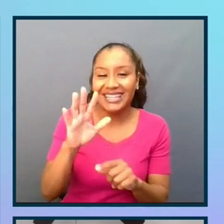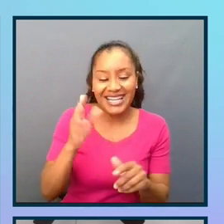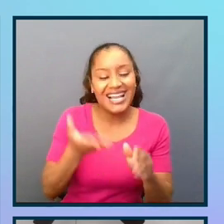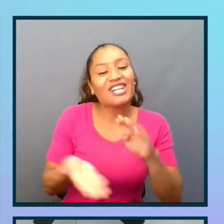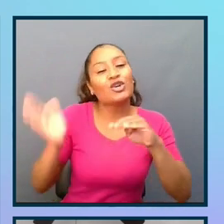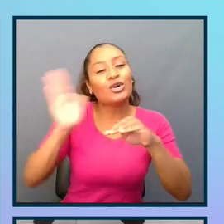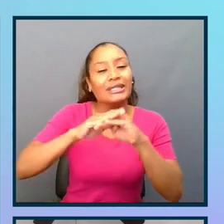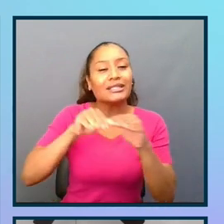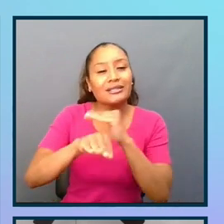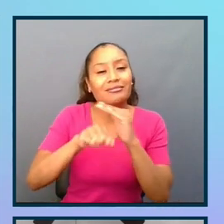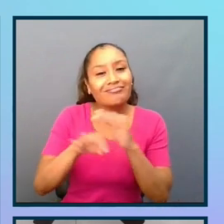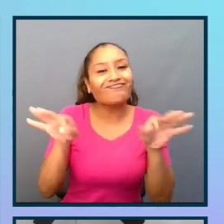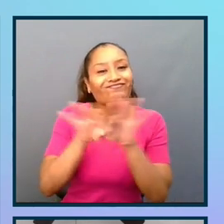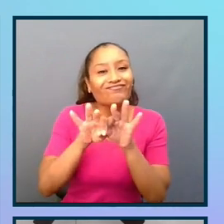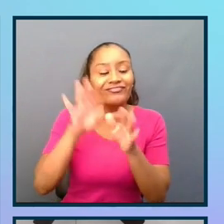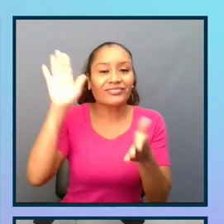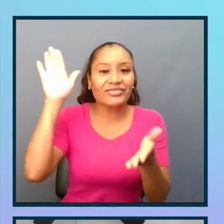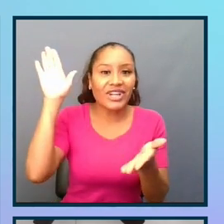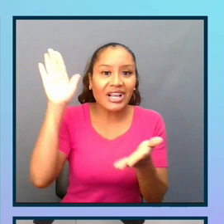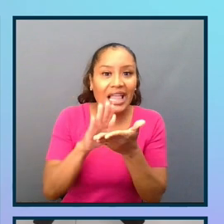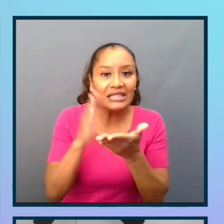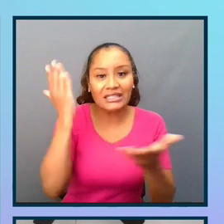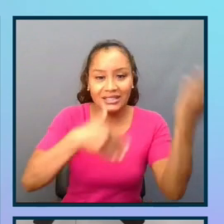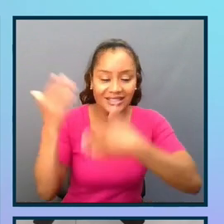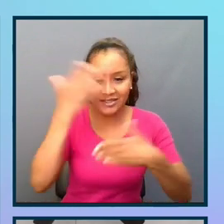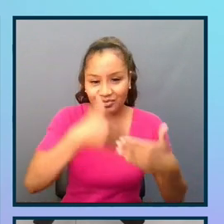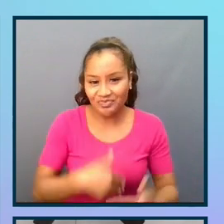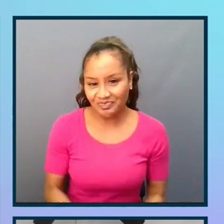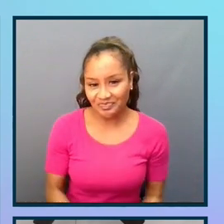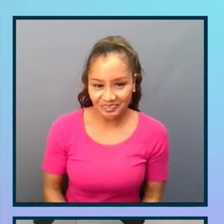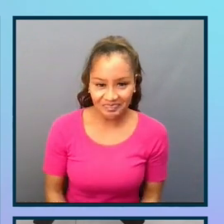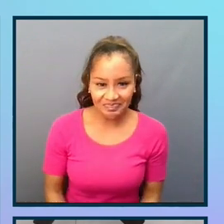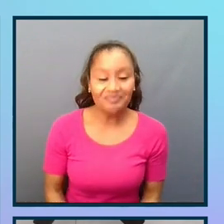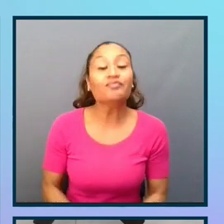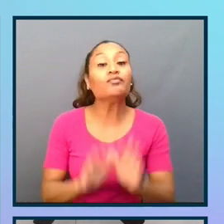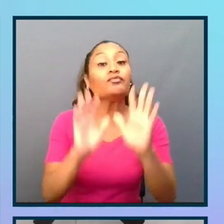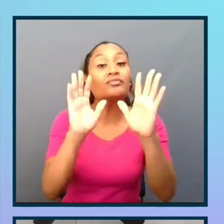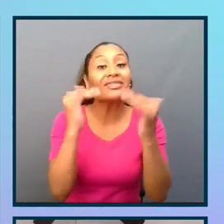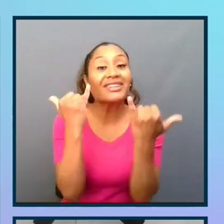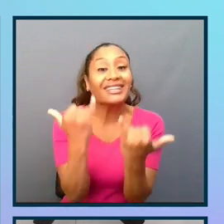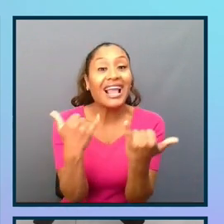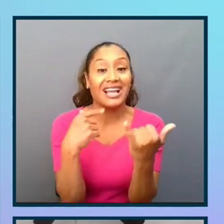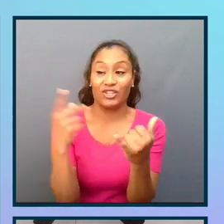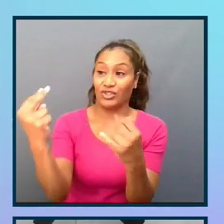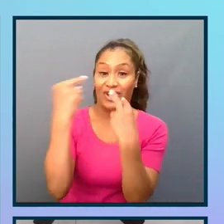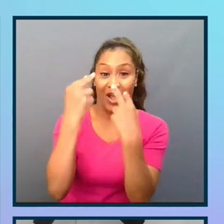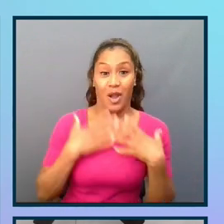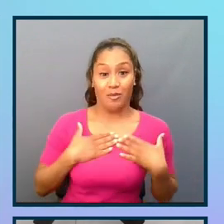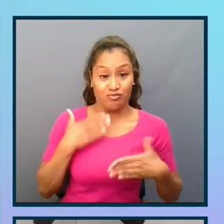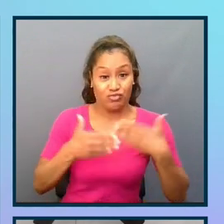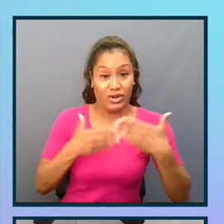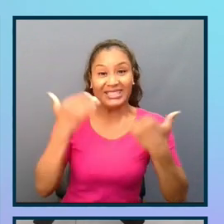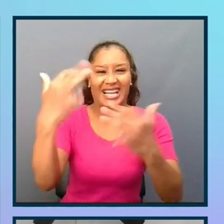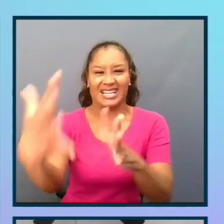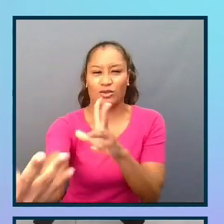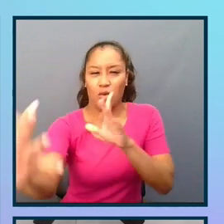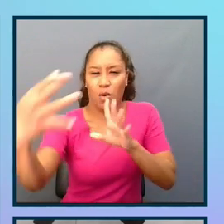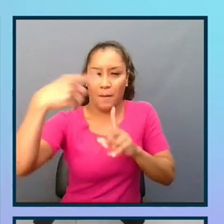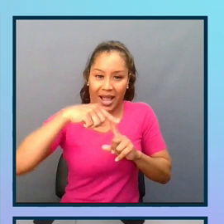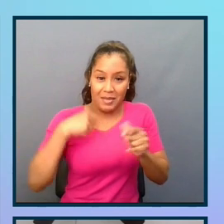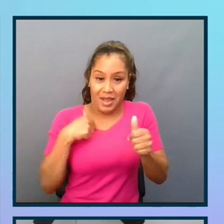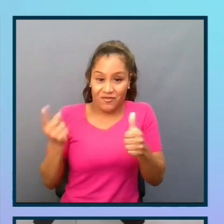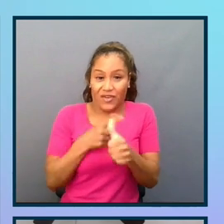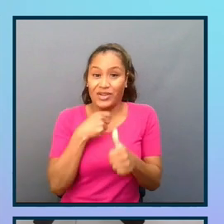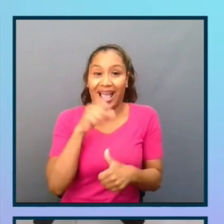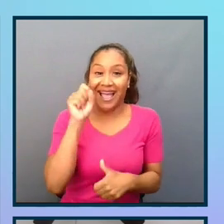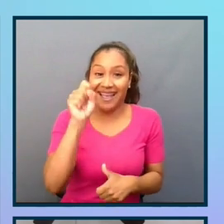and making sure there are less things slip through. So now we have told you our process, let's go back to that original question we had